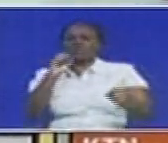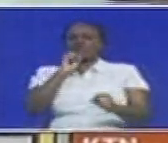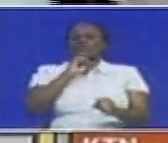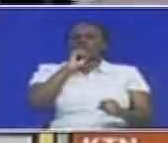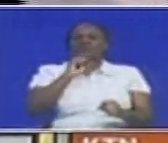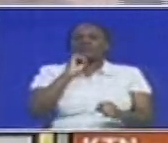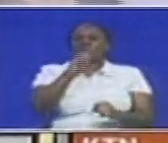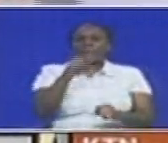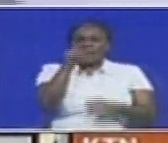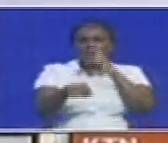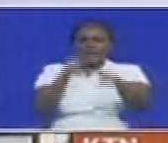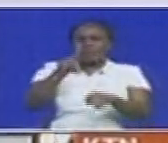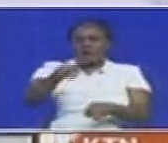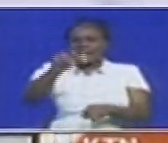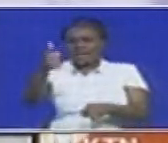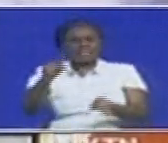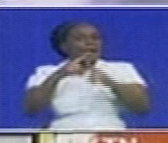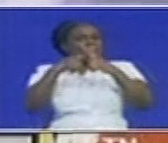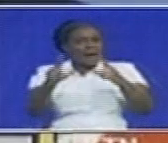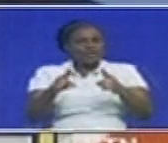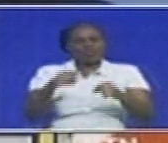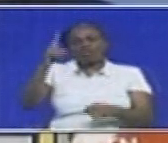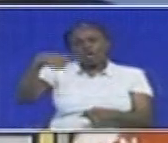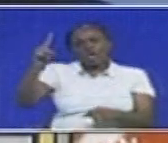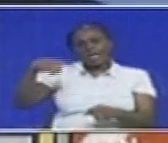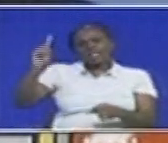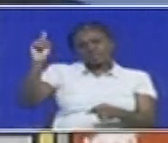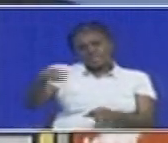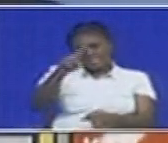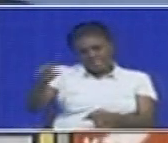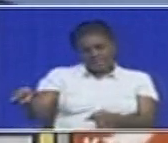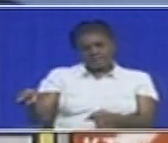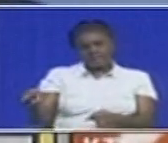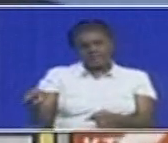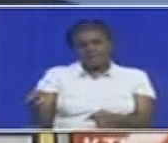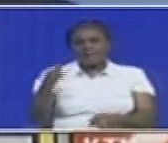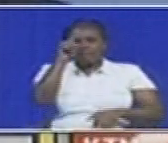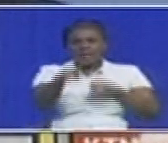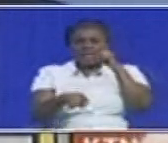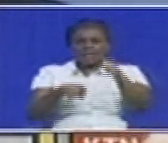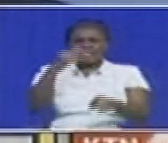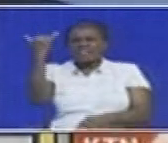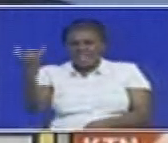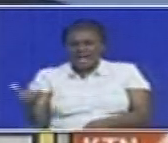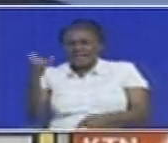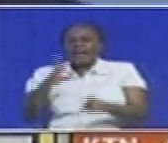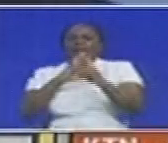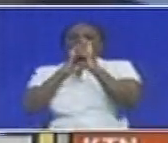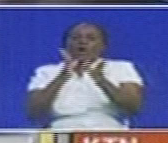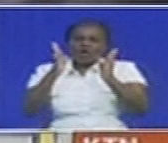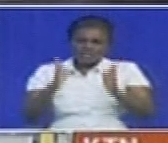lawama na badala yake kurekebisha madai ya makosa hayo. It's not about blaming young journalists